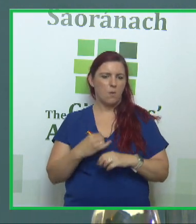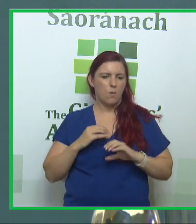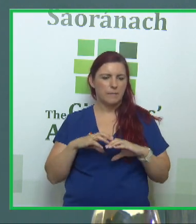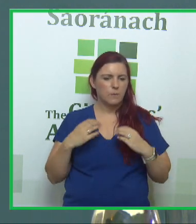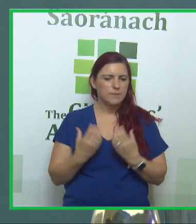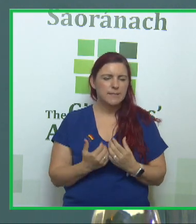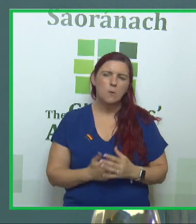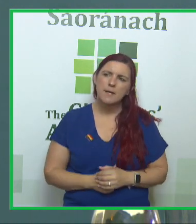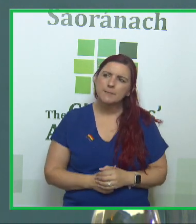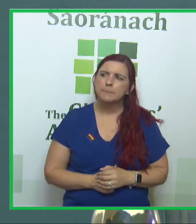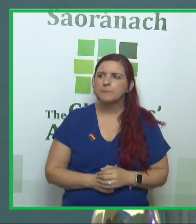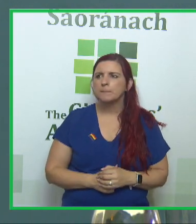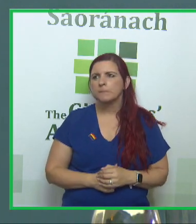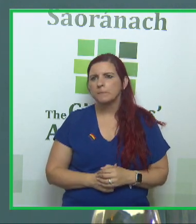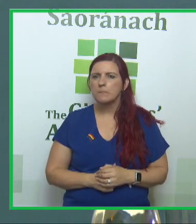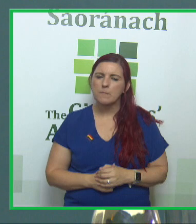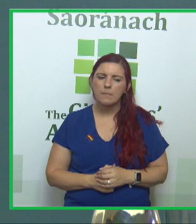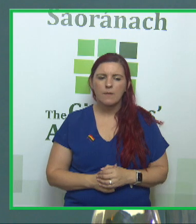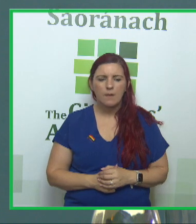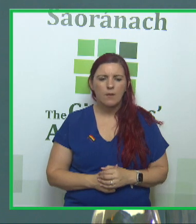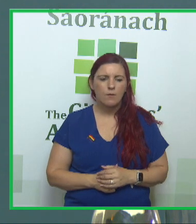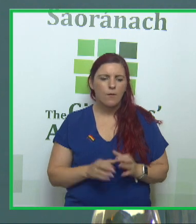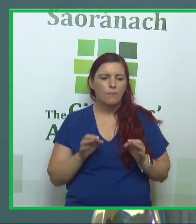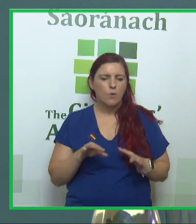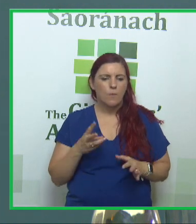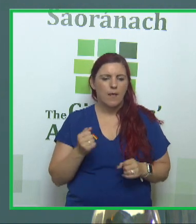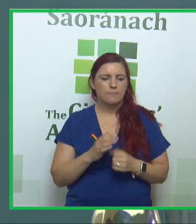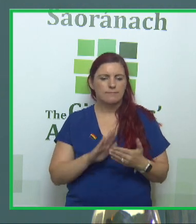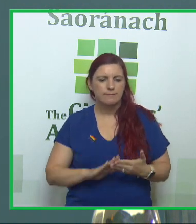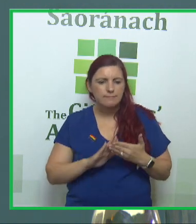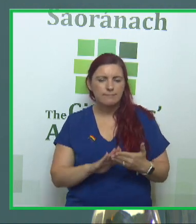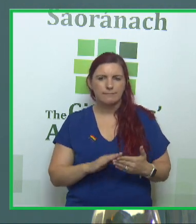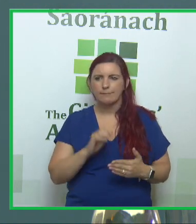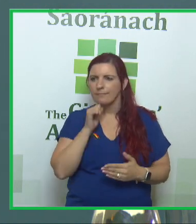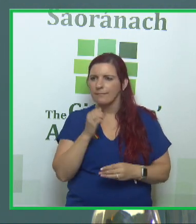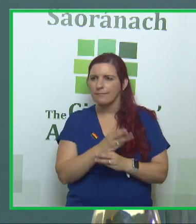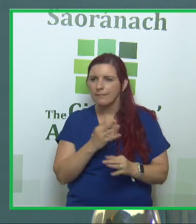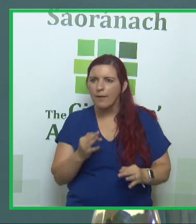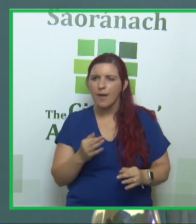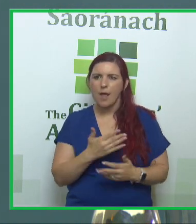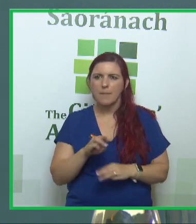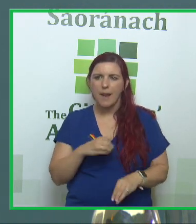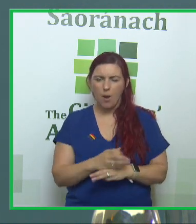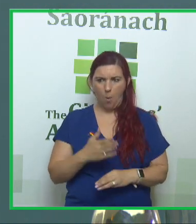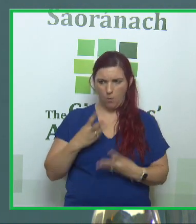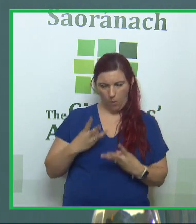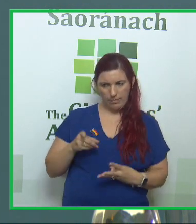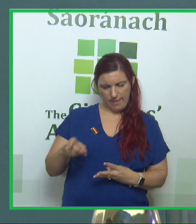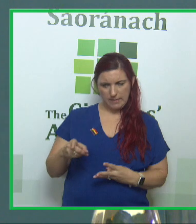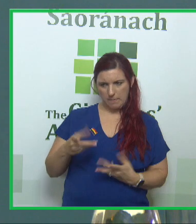hard one to. I mean, obviously there's NIMBYism. Obviously there's another thing called notism. So it's not in my backyard and not over there